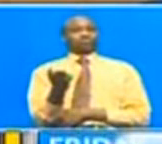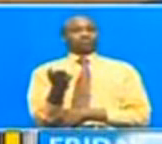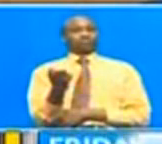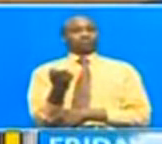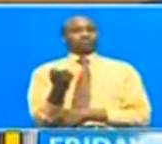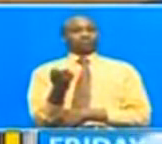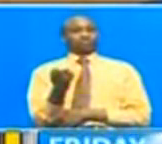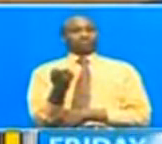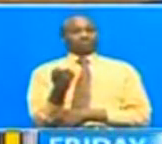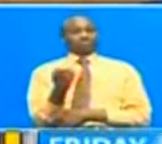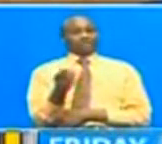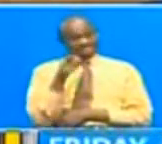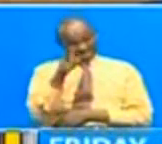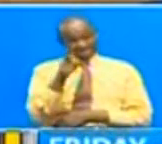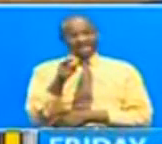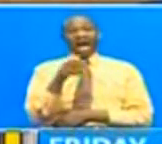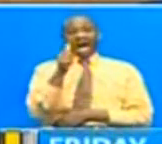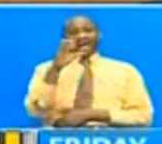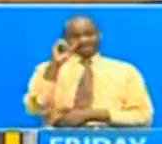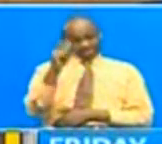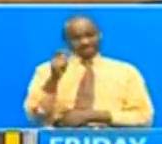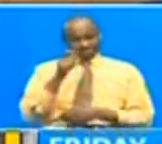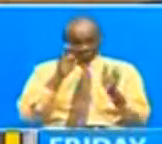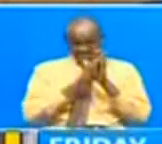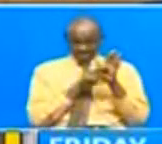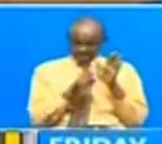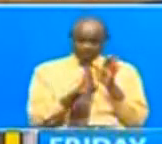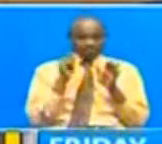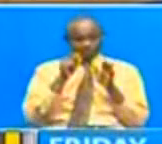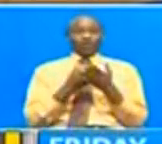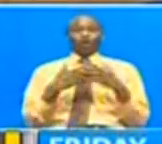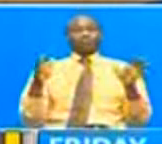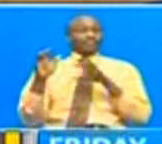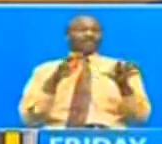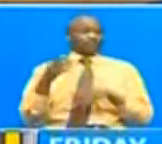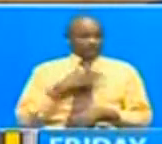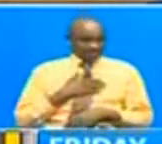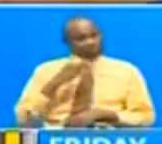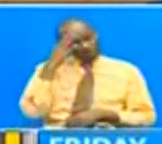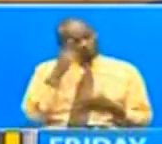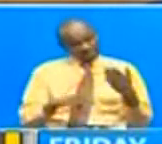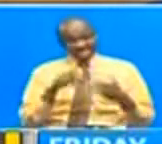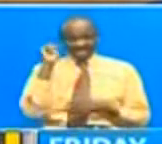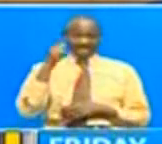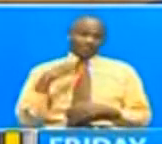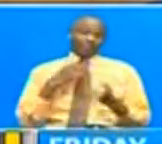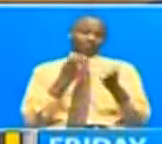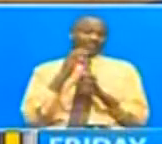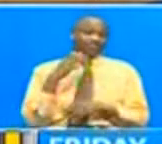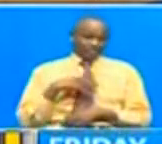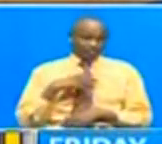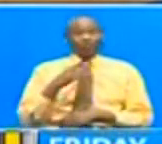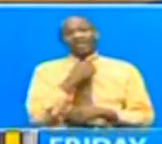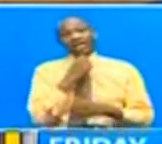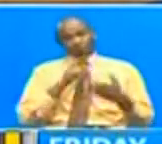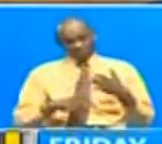This act will open up the market for us. And as you know, our nature as Kenyan business people, we